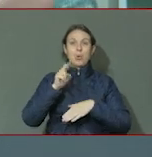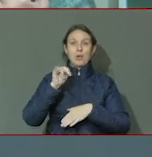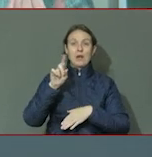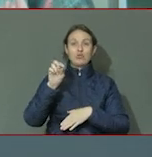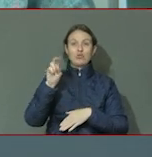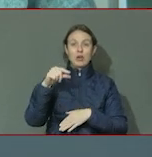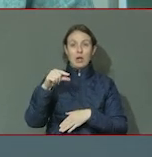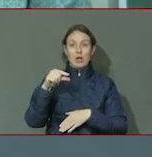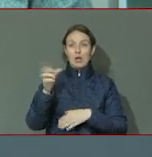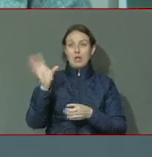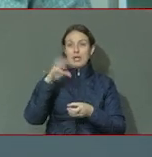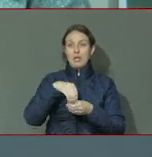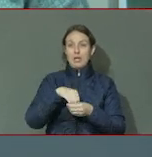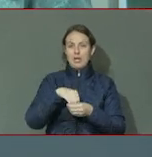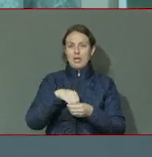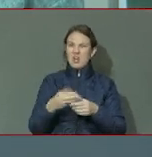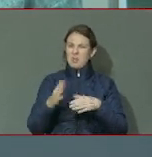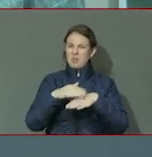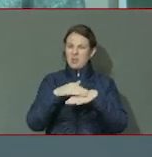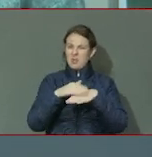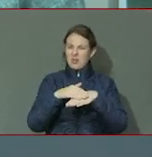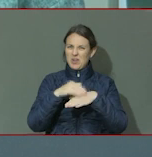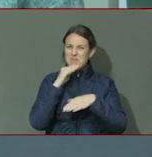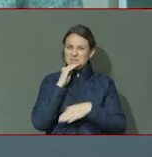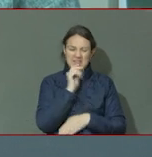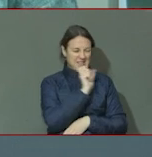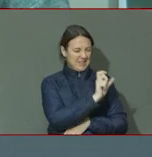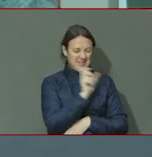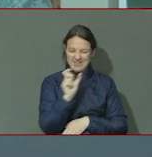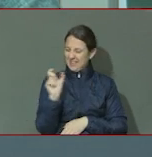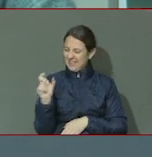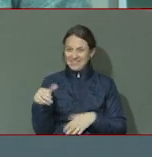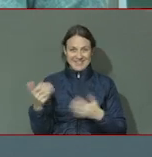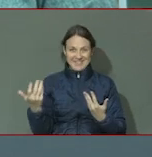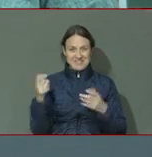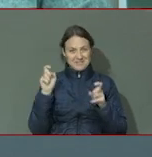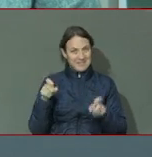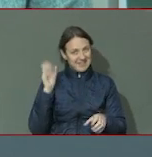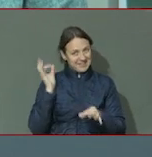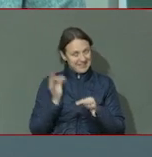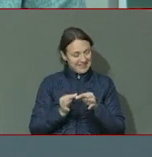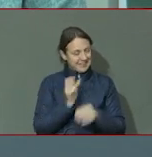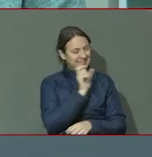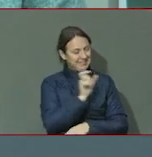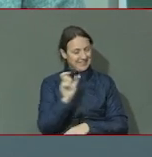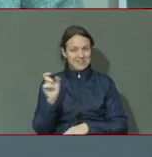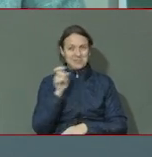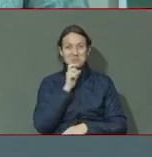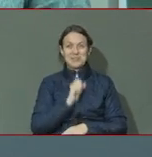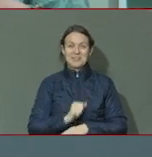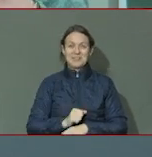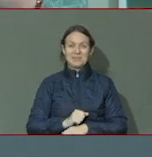system. More nitrogen is not one of my words. Okay. Then the